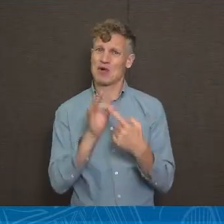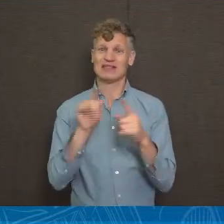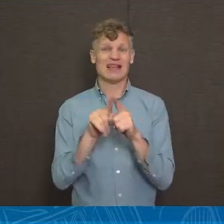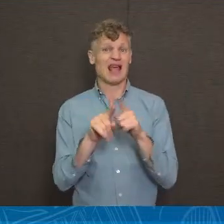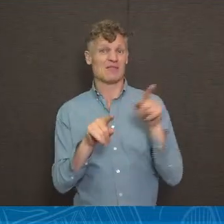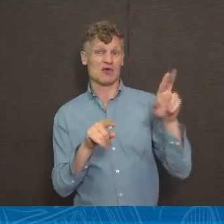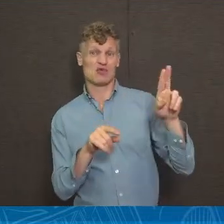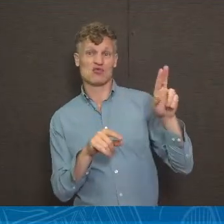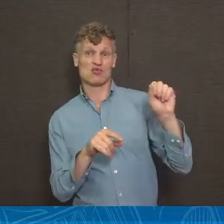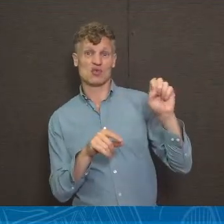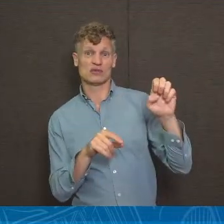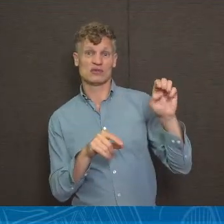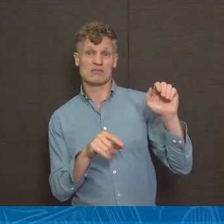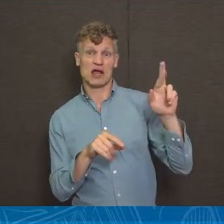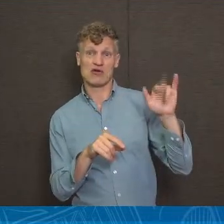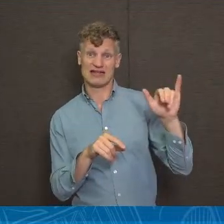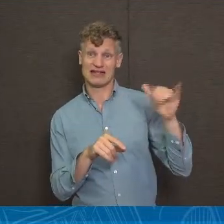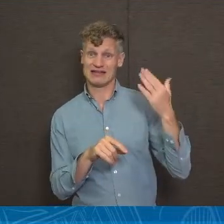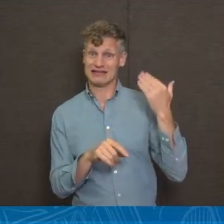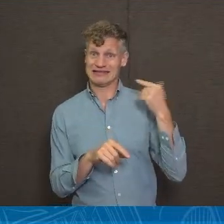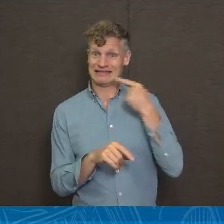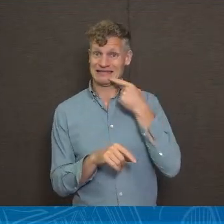that can support local government to do this.